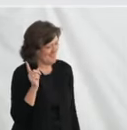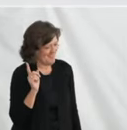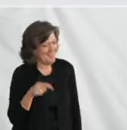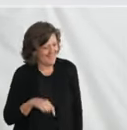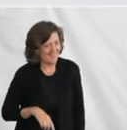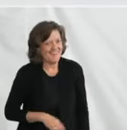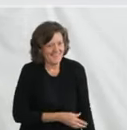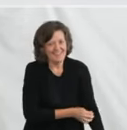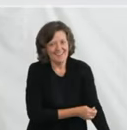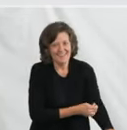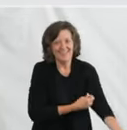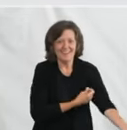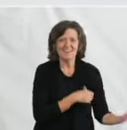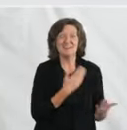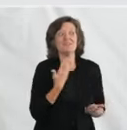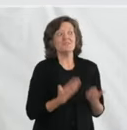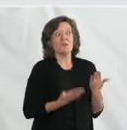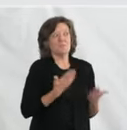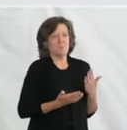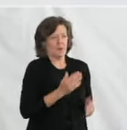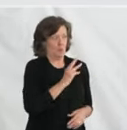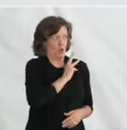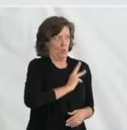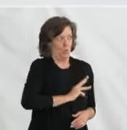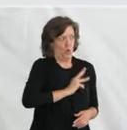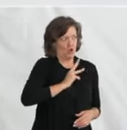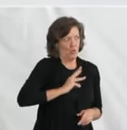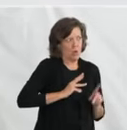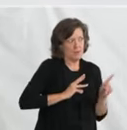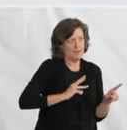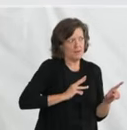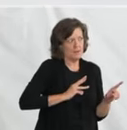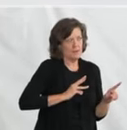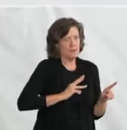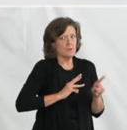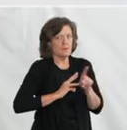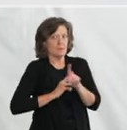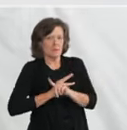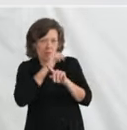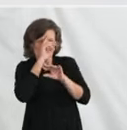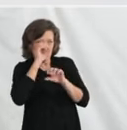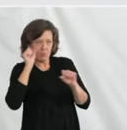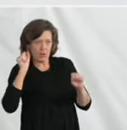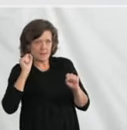I was like, maybe Wonder Woman is the president's mother.